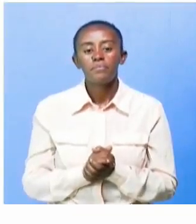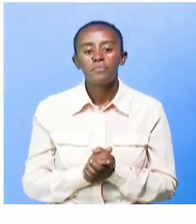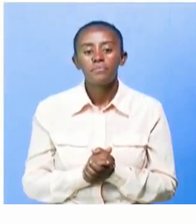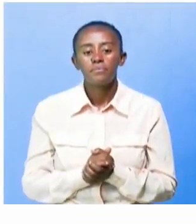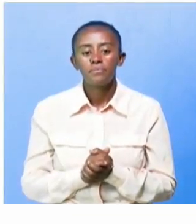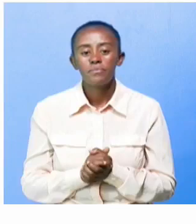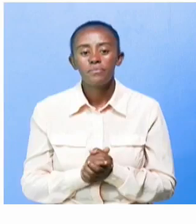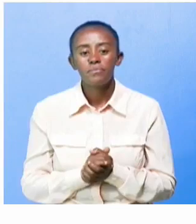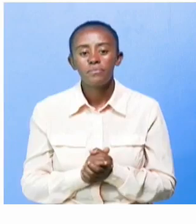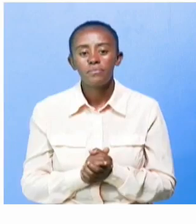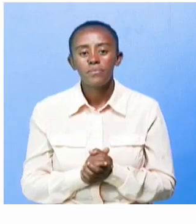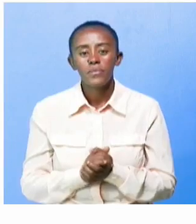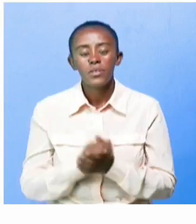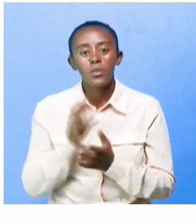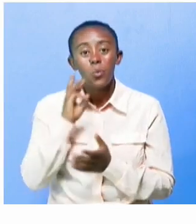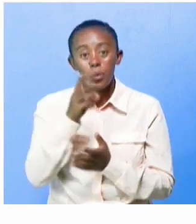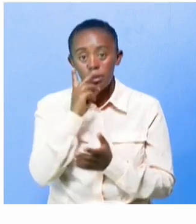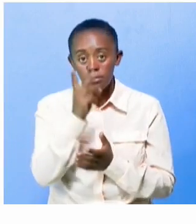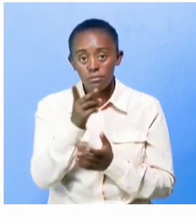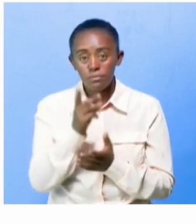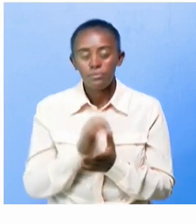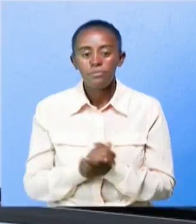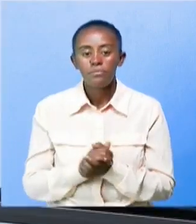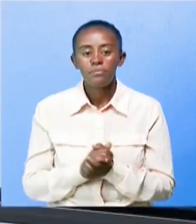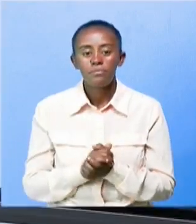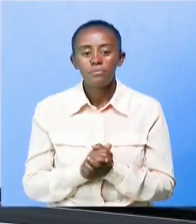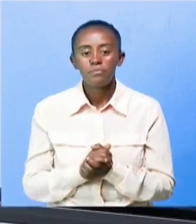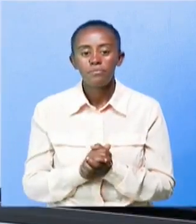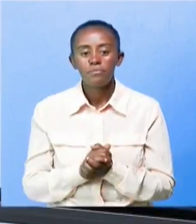When we begin with will